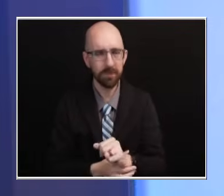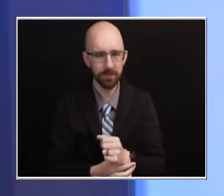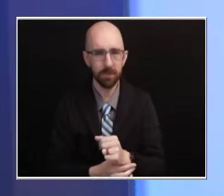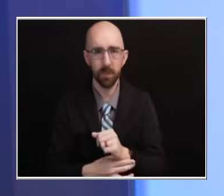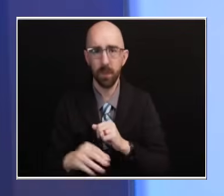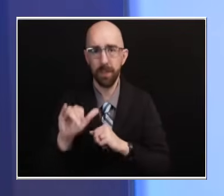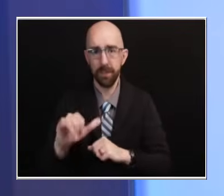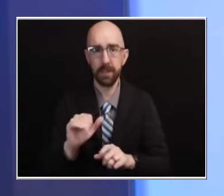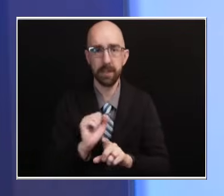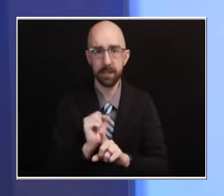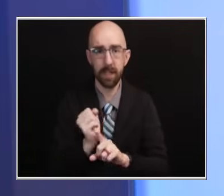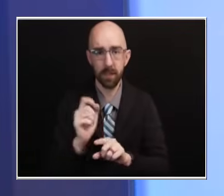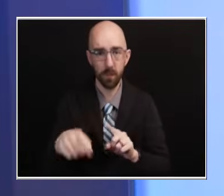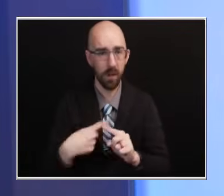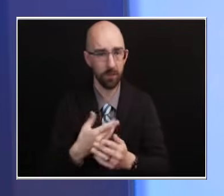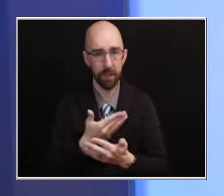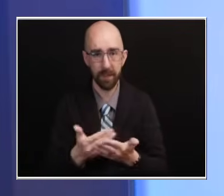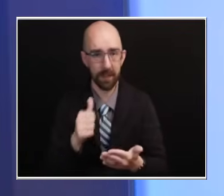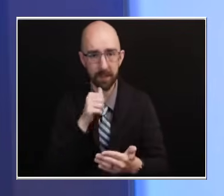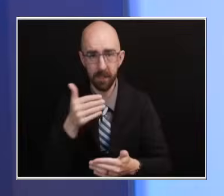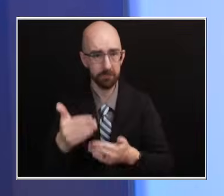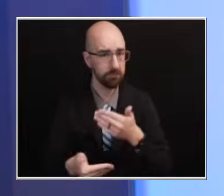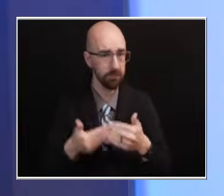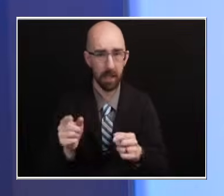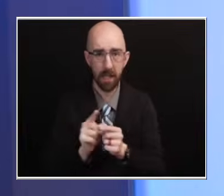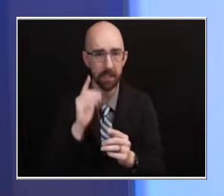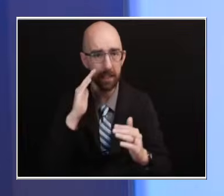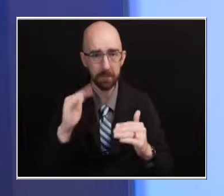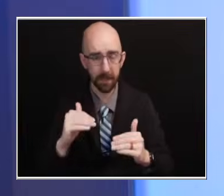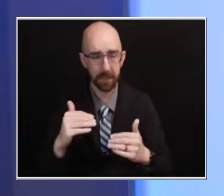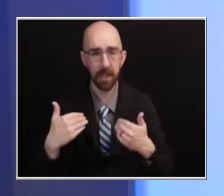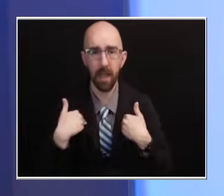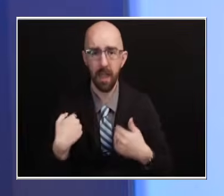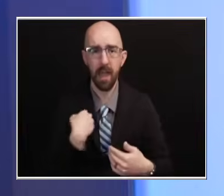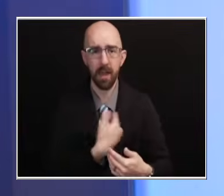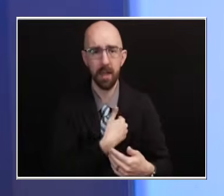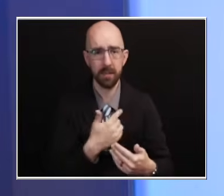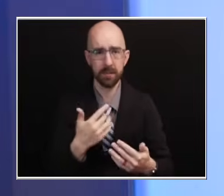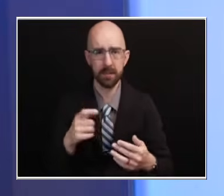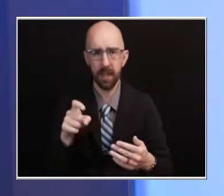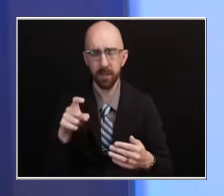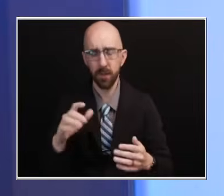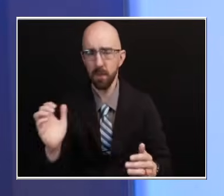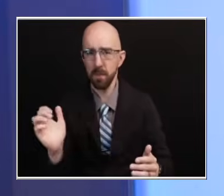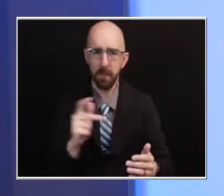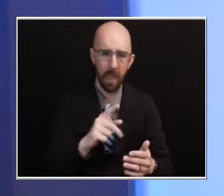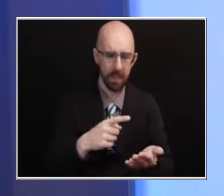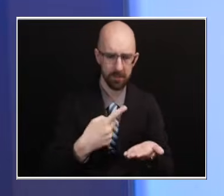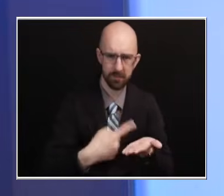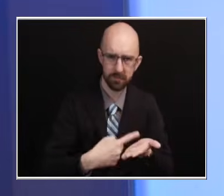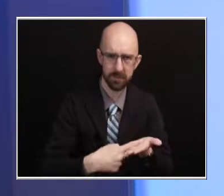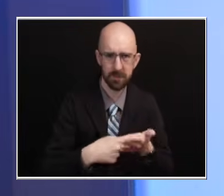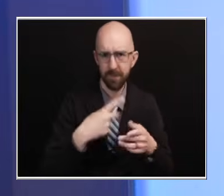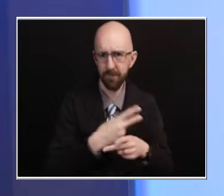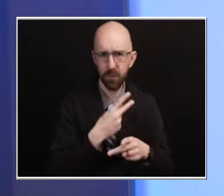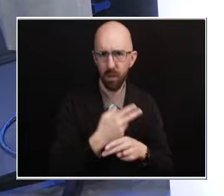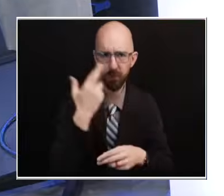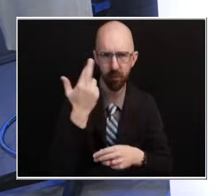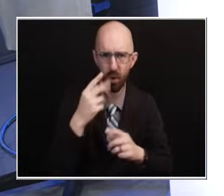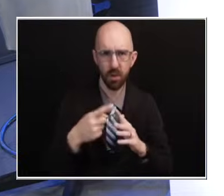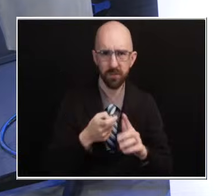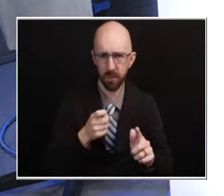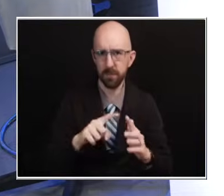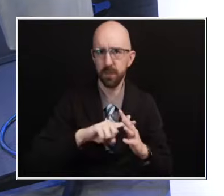when things weren't going as expected, it really just had us revisit what was the cause from the start. I want to talk